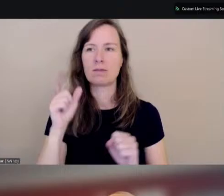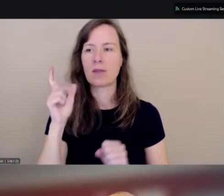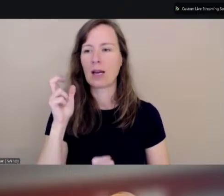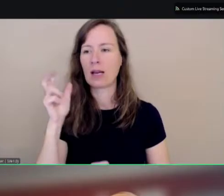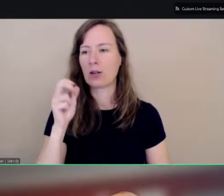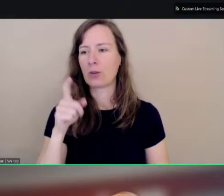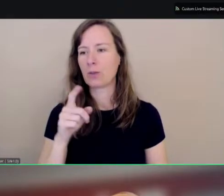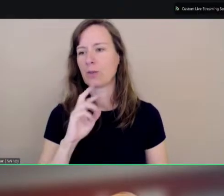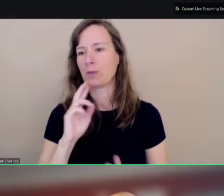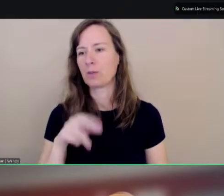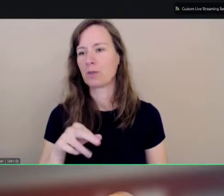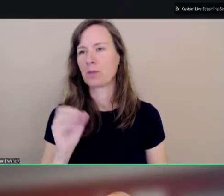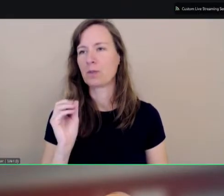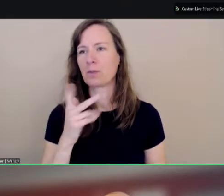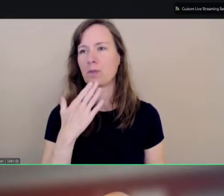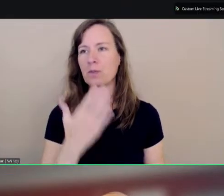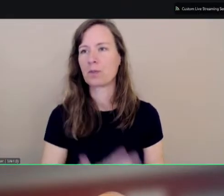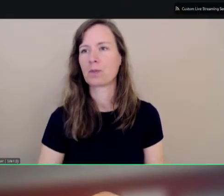Thank you.